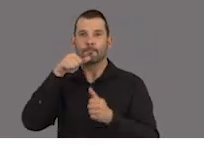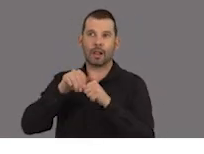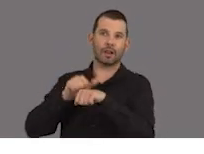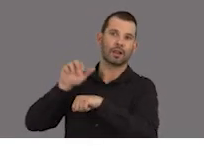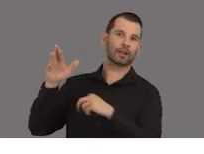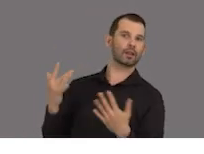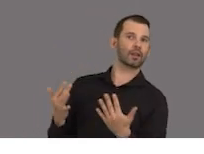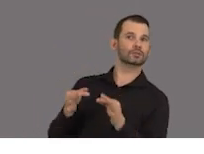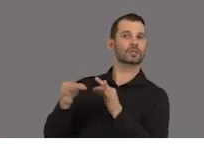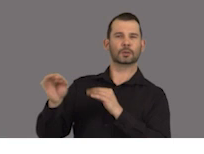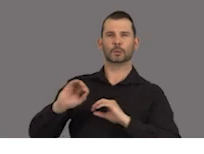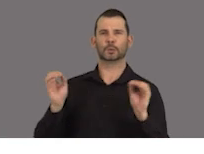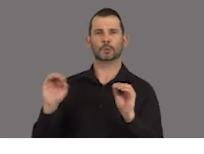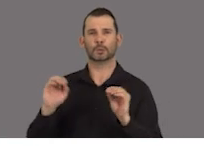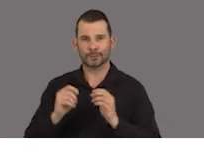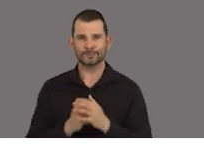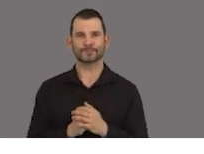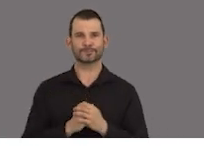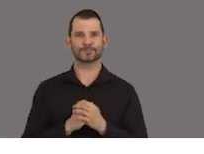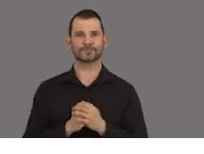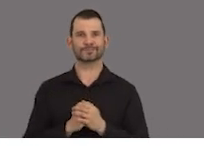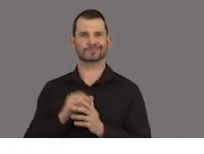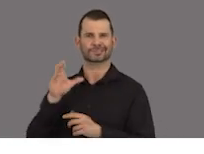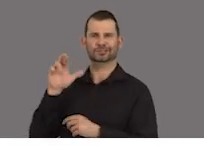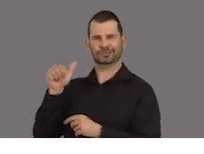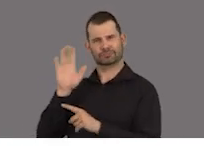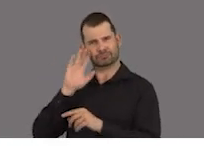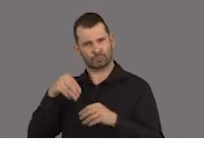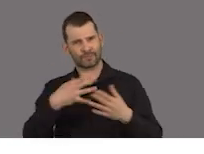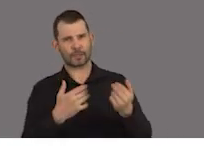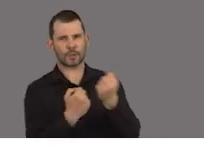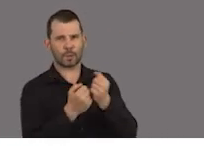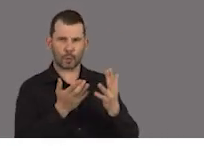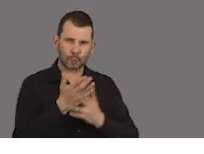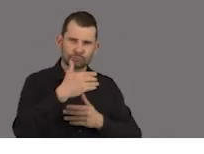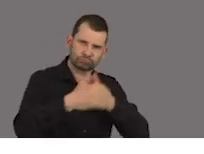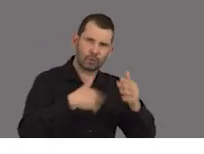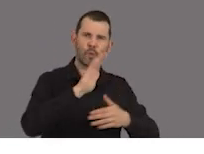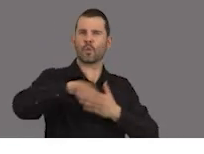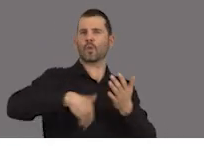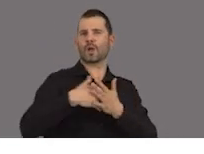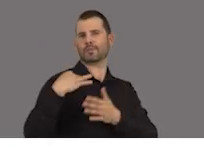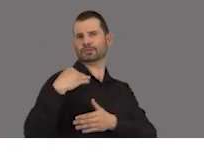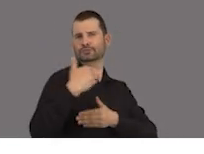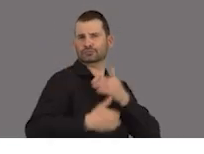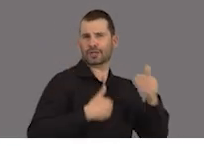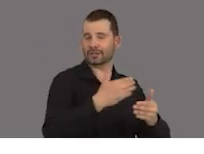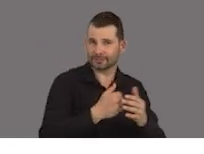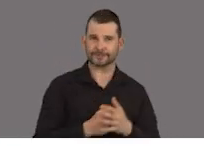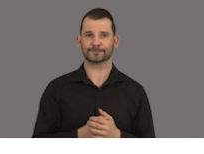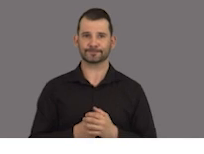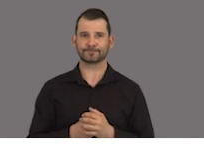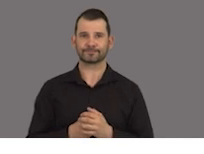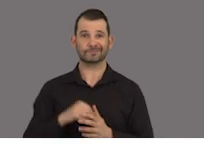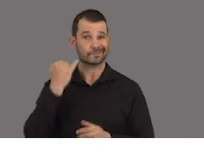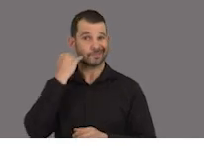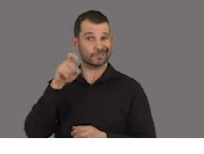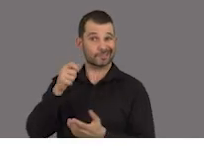avoiding any mail delays. The CRA provides support throughout the application